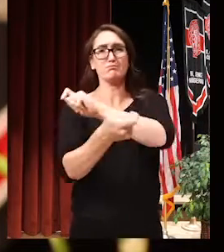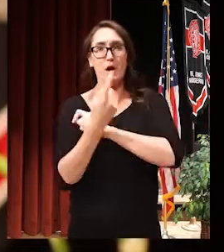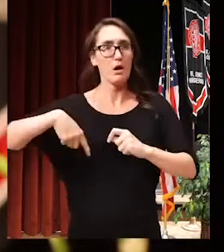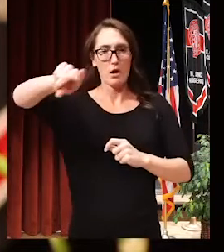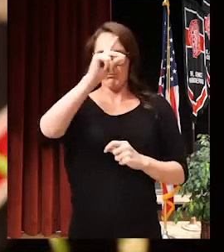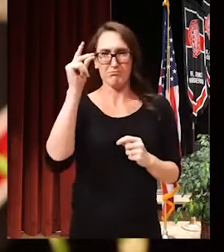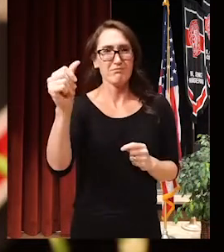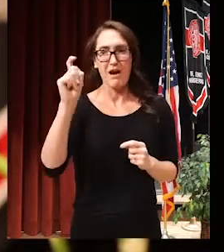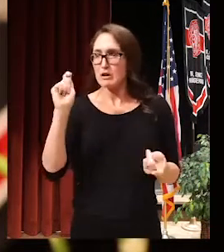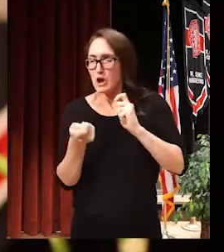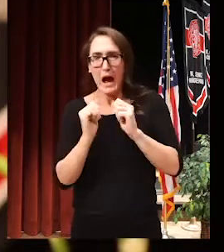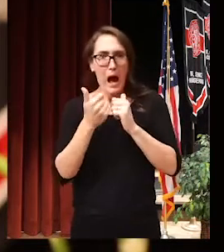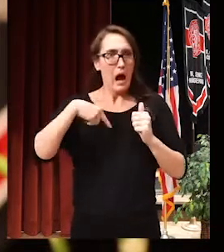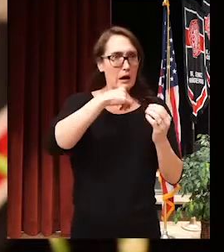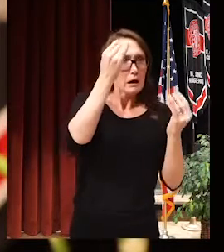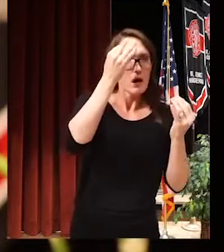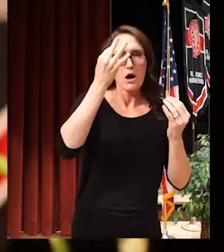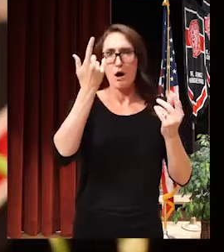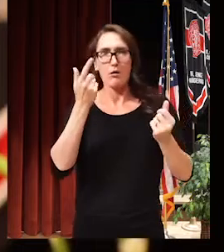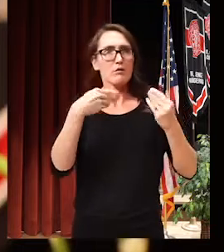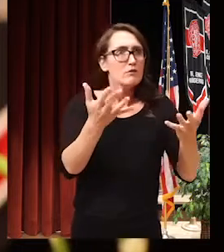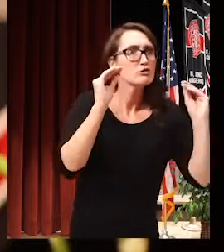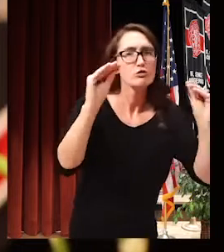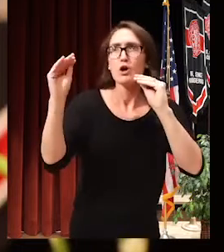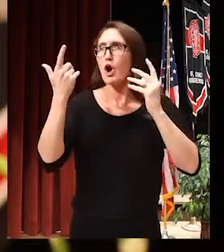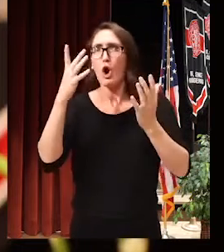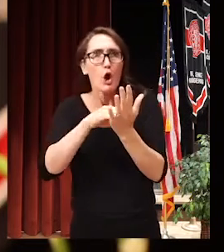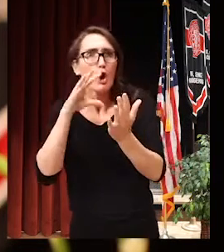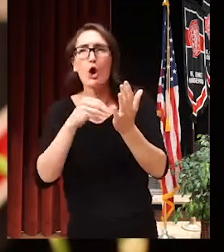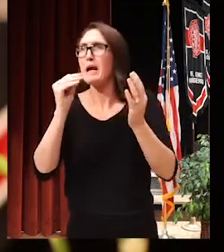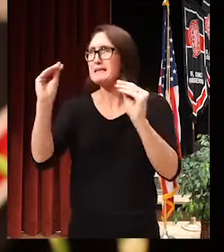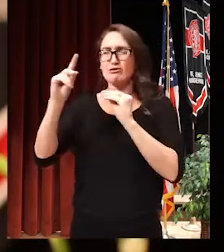we think, the way we learn, and the way we teach.